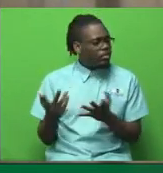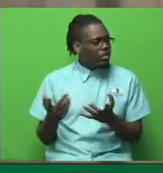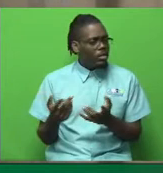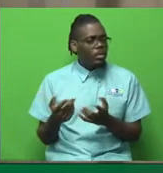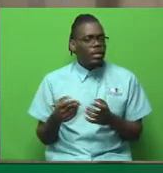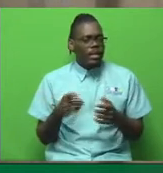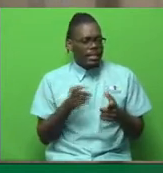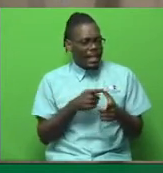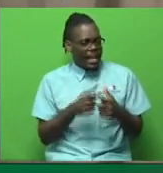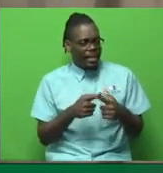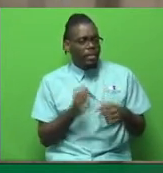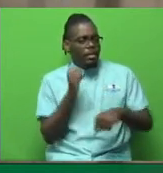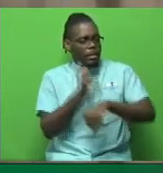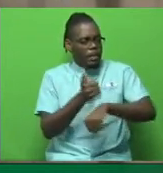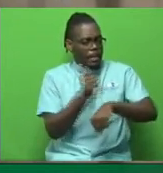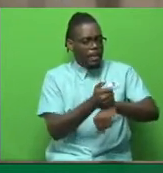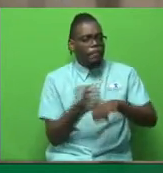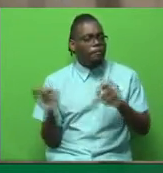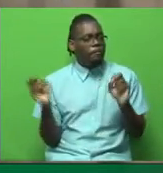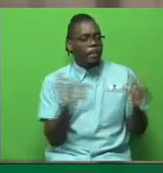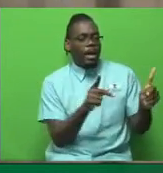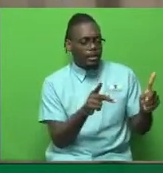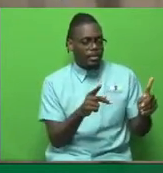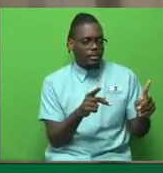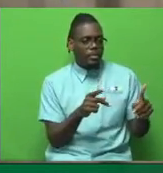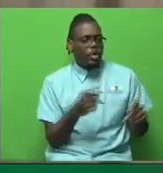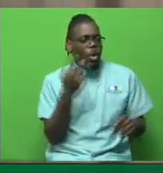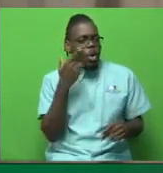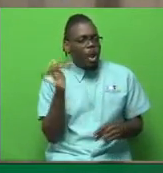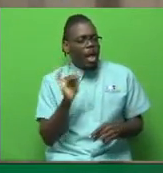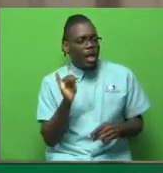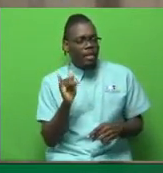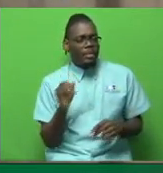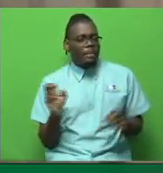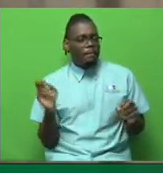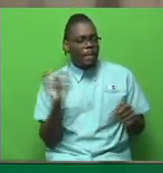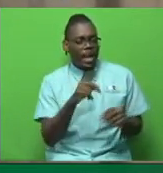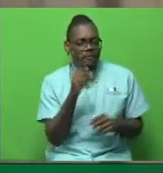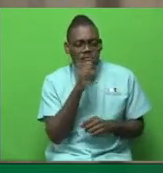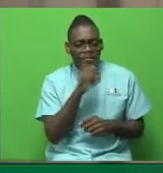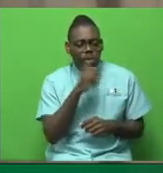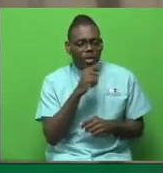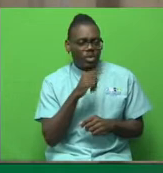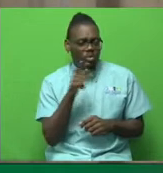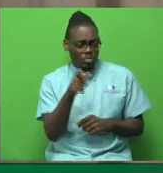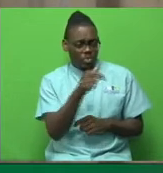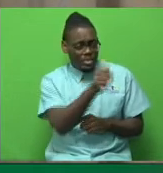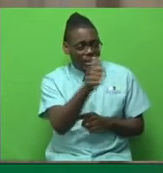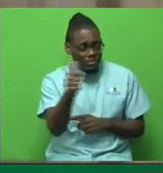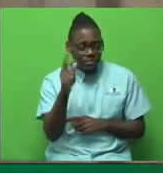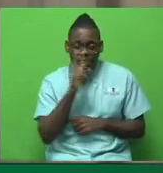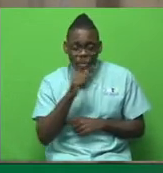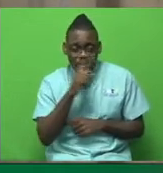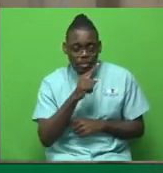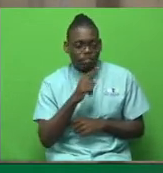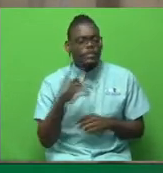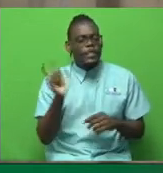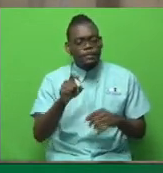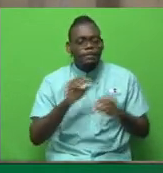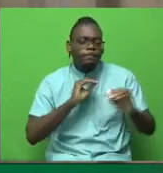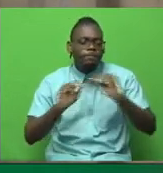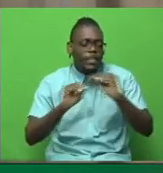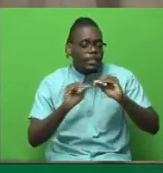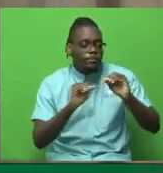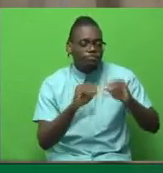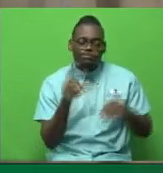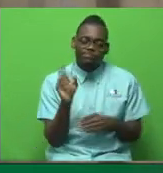of reading this attempt of revisionist History to pretend that you are solving problems that you have created we